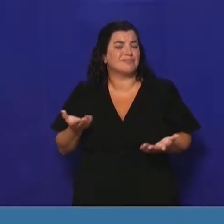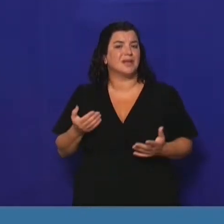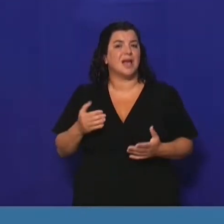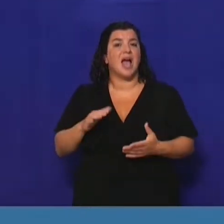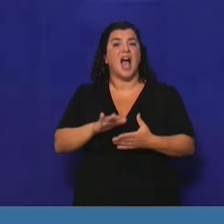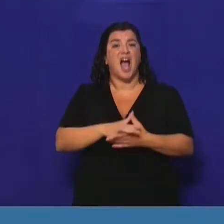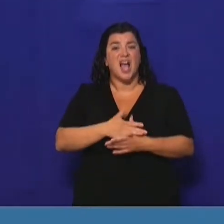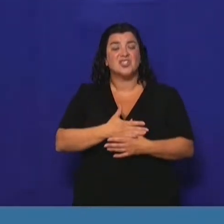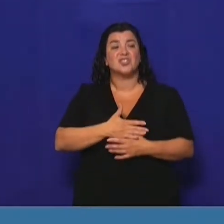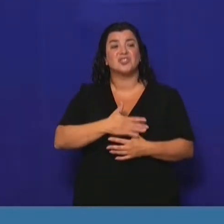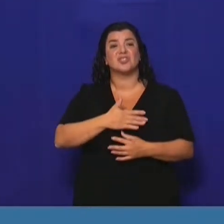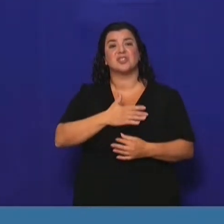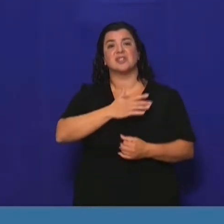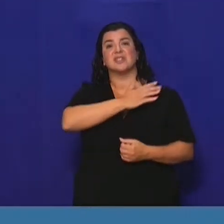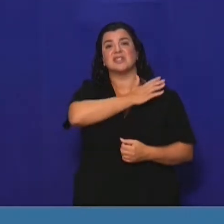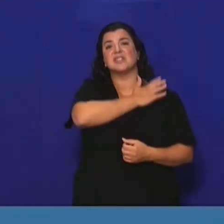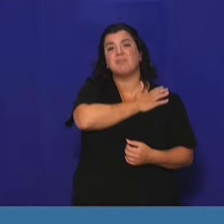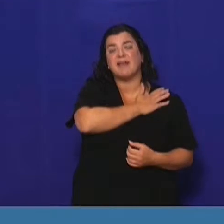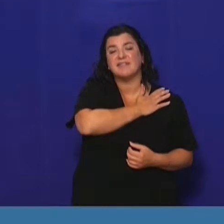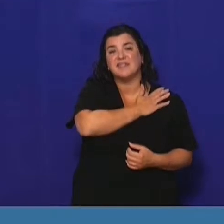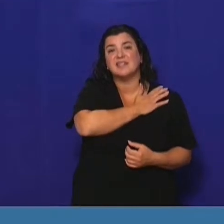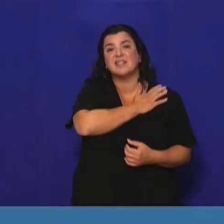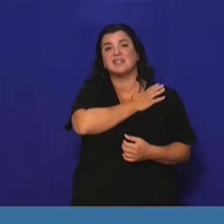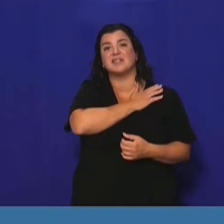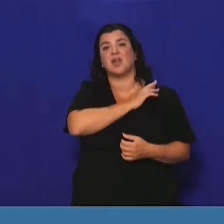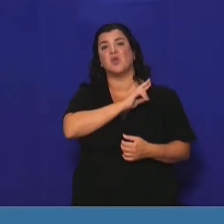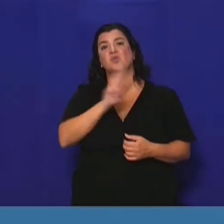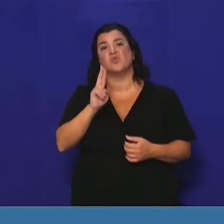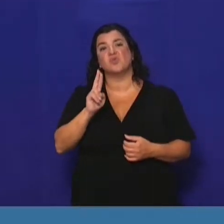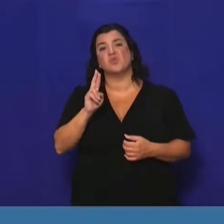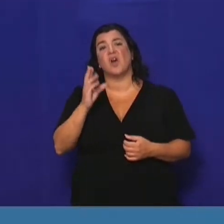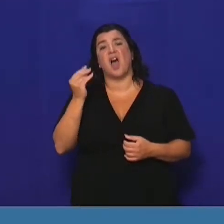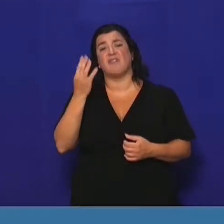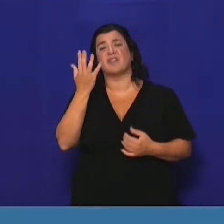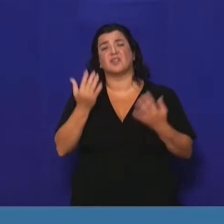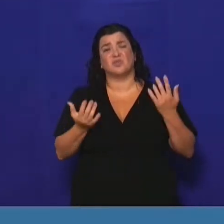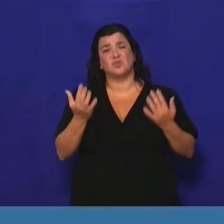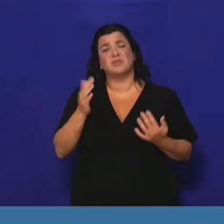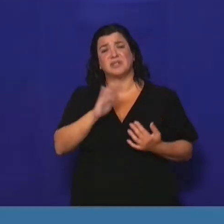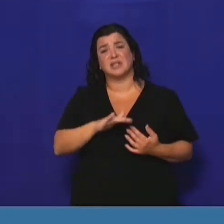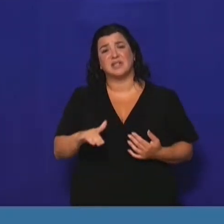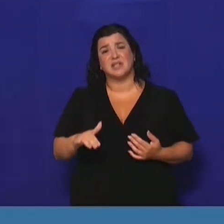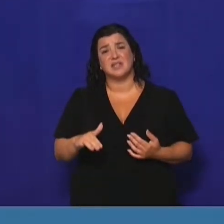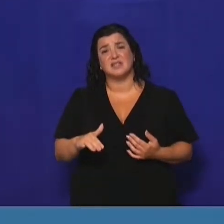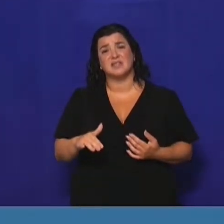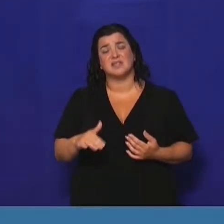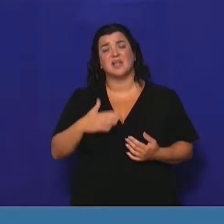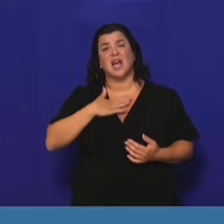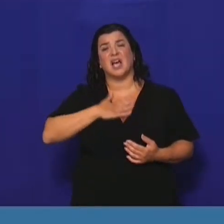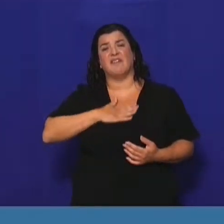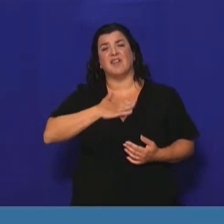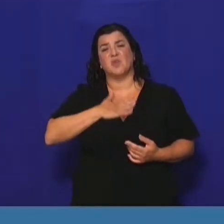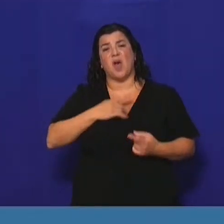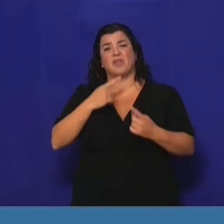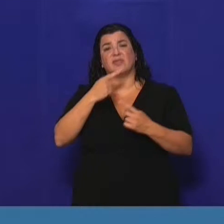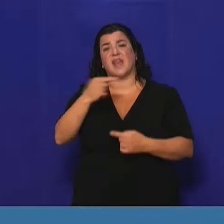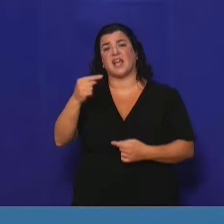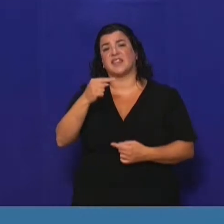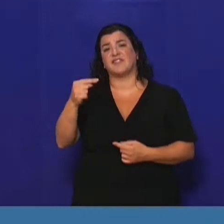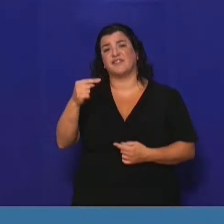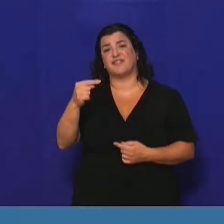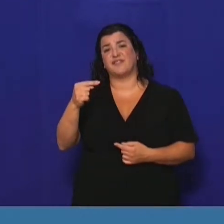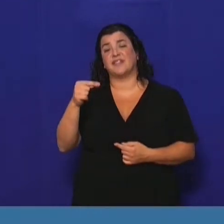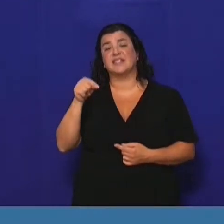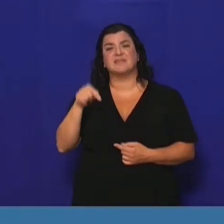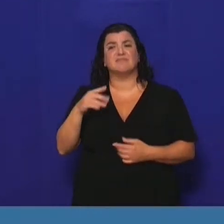id-batija u anke l-ammont ta' każijiet li kien hemm ħallew effetti negattivi fuq numru ta' persuni u anke imwiet. Xi ħaġa